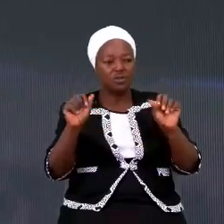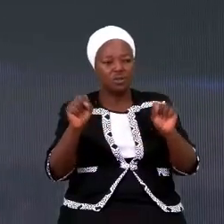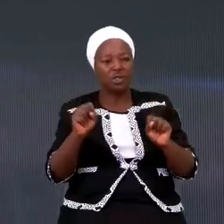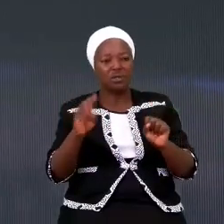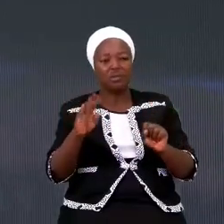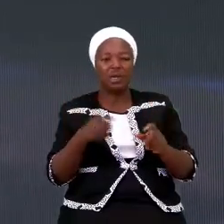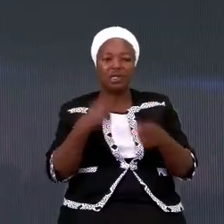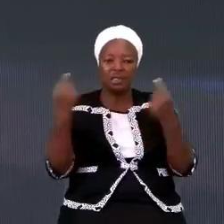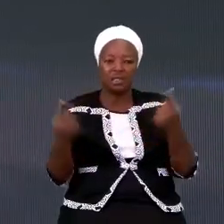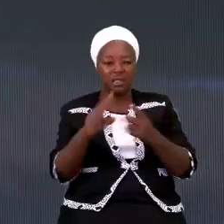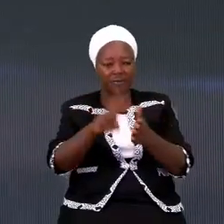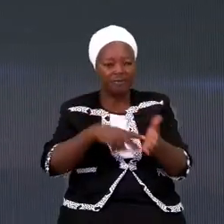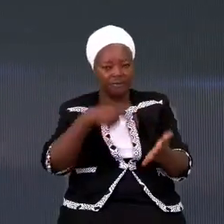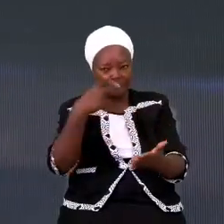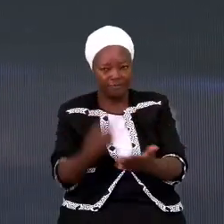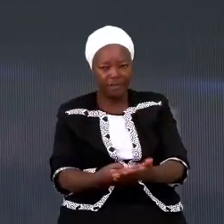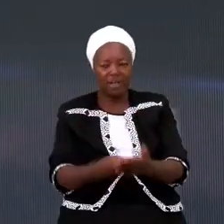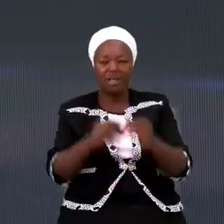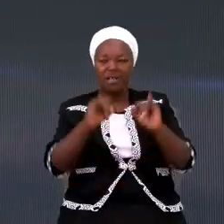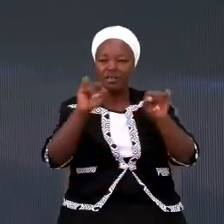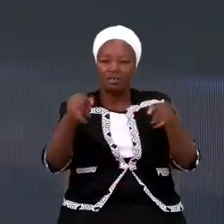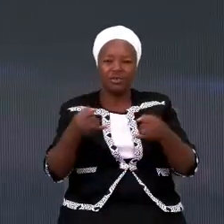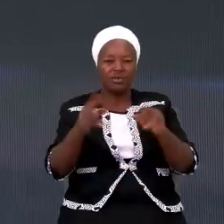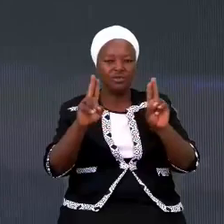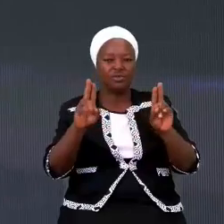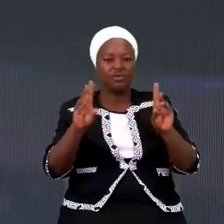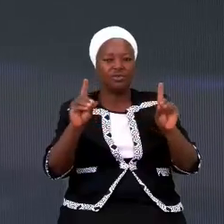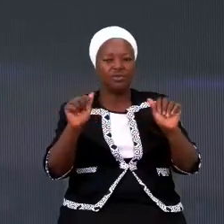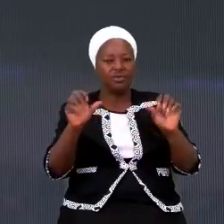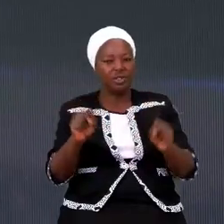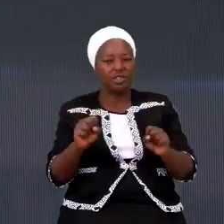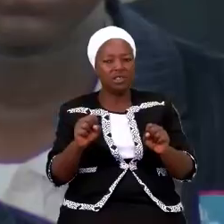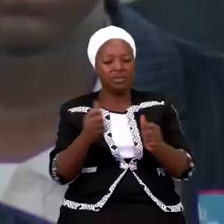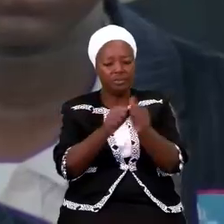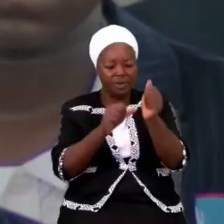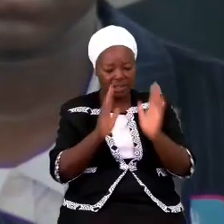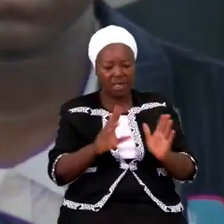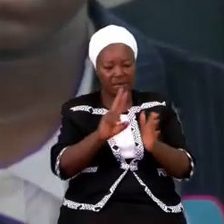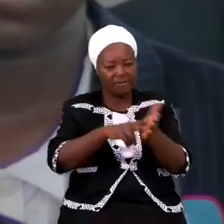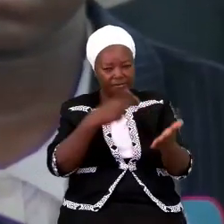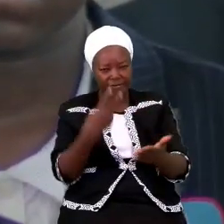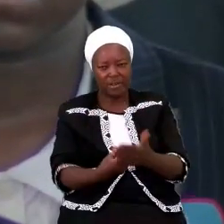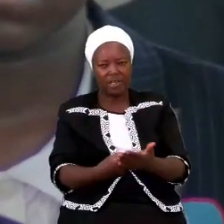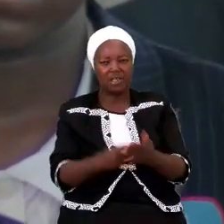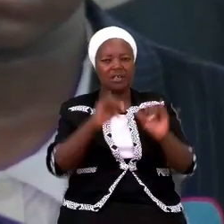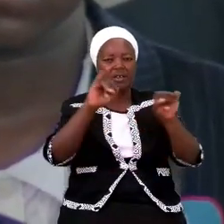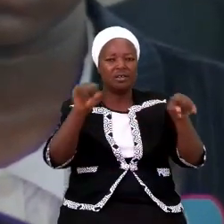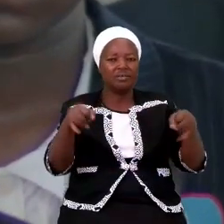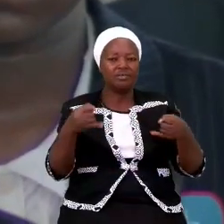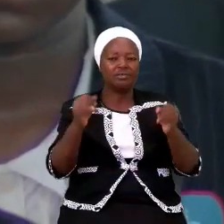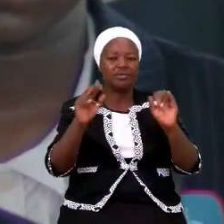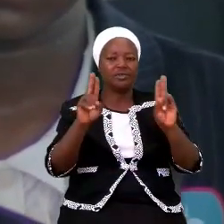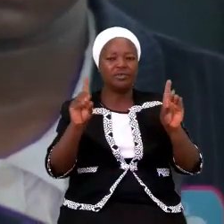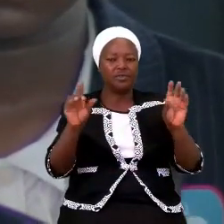Judas apostate by transgression fell. Look at this, that he might go to his own